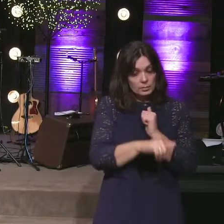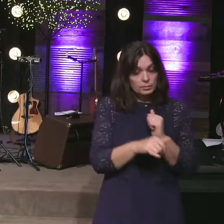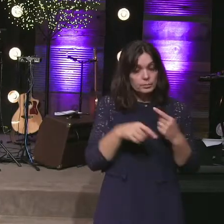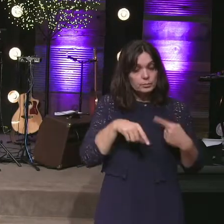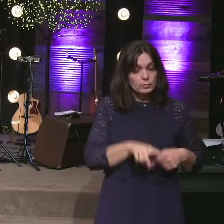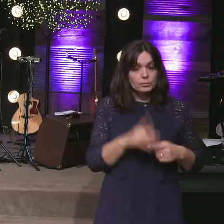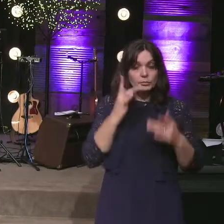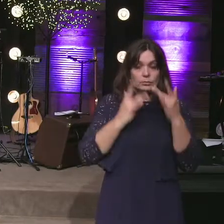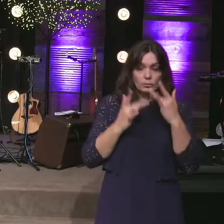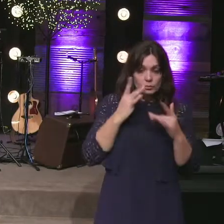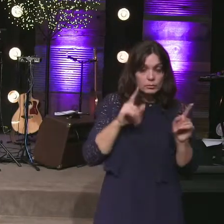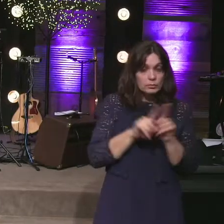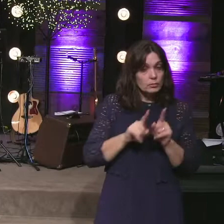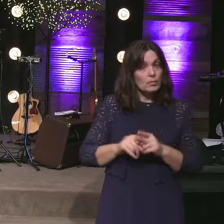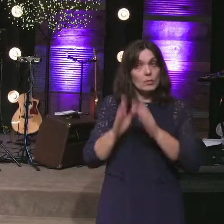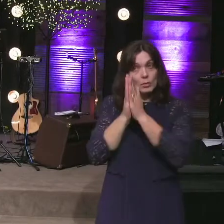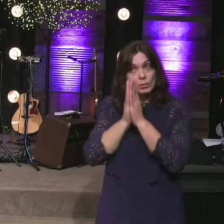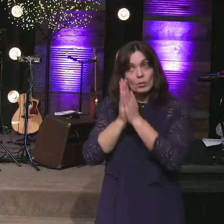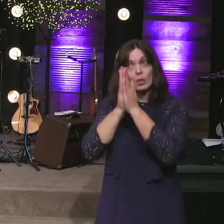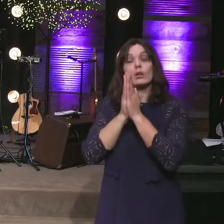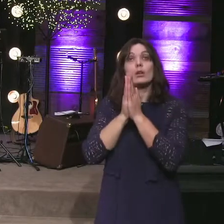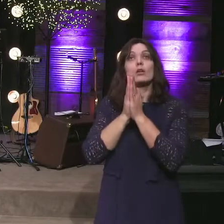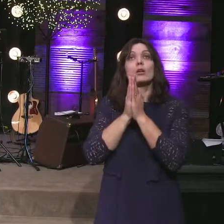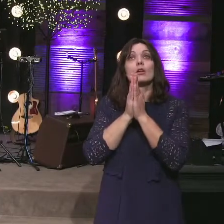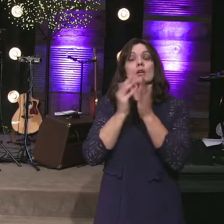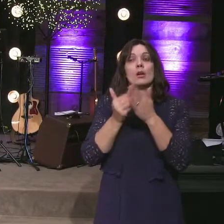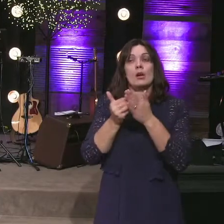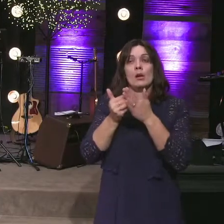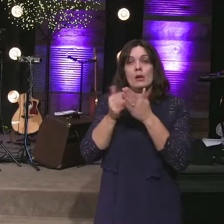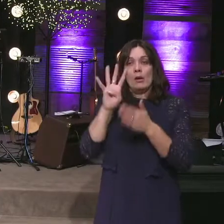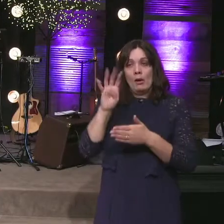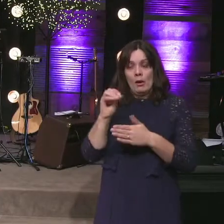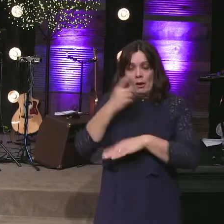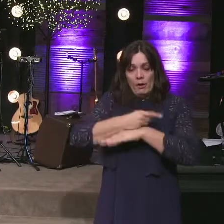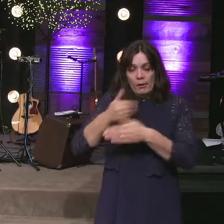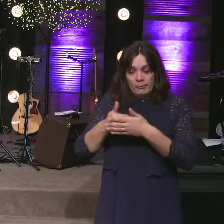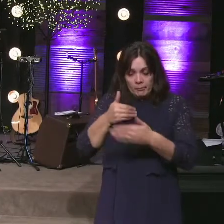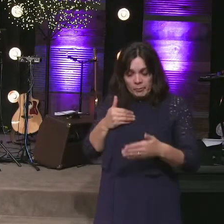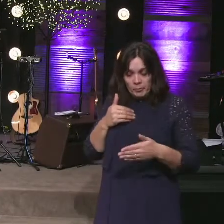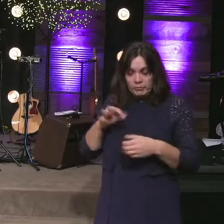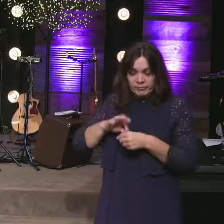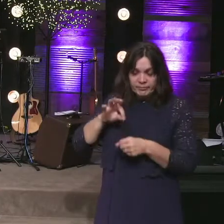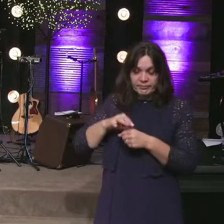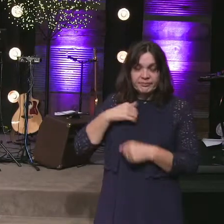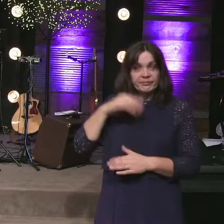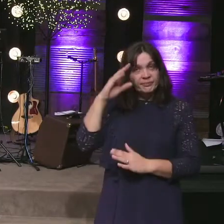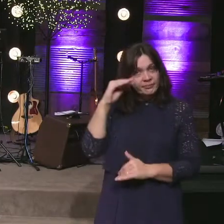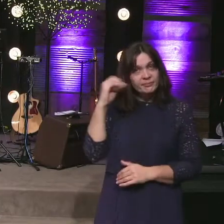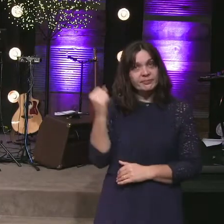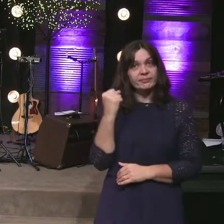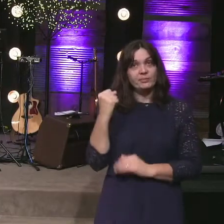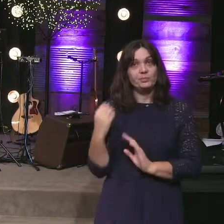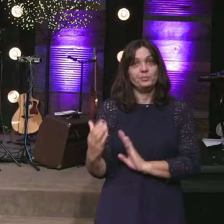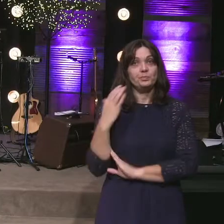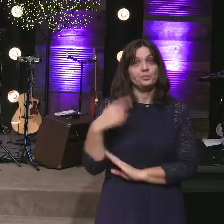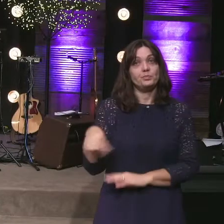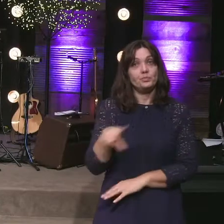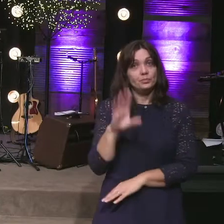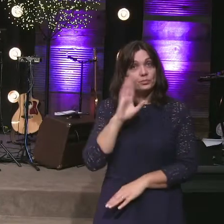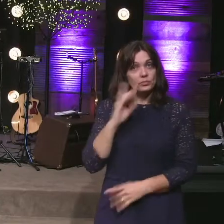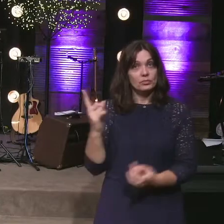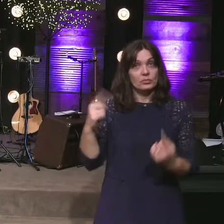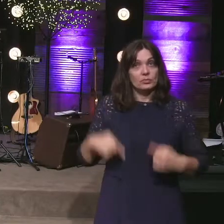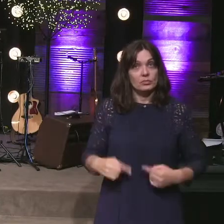praying in the 40 days leading up to the election, and I hope that you'll come out on Saturday morning and take part in